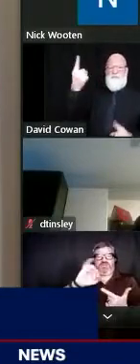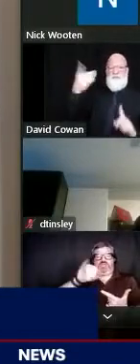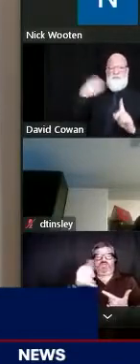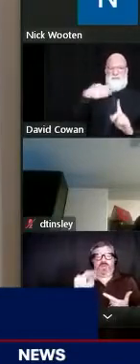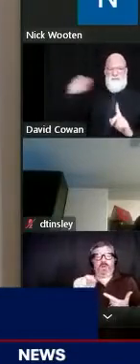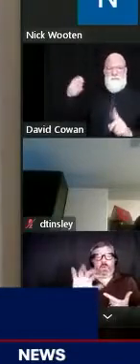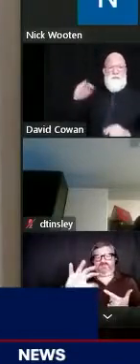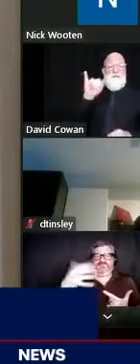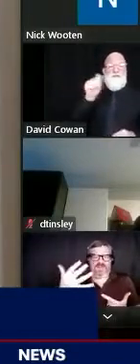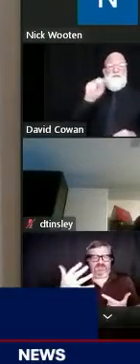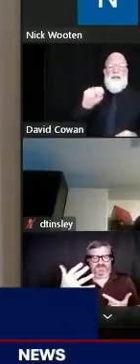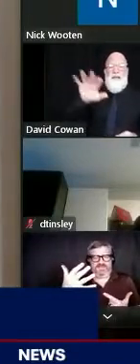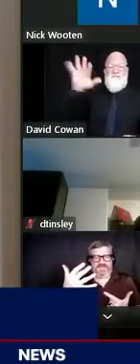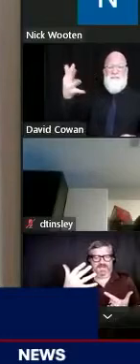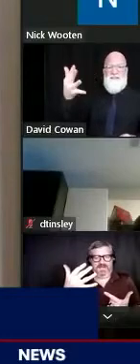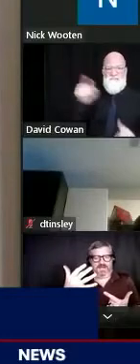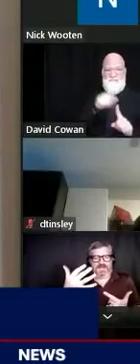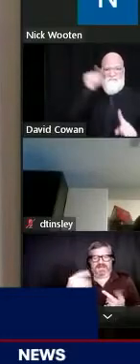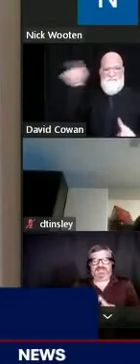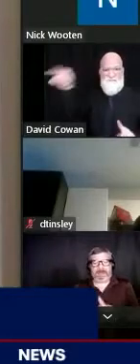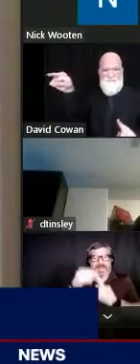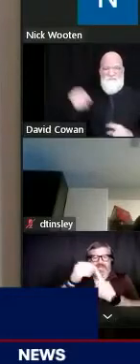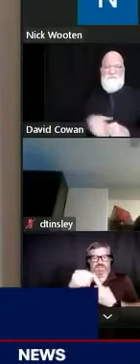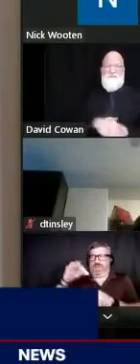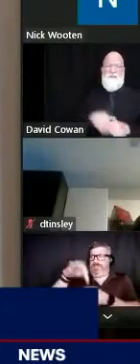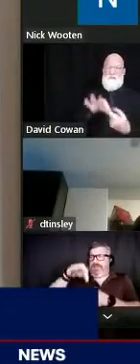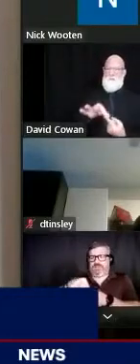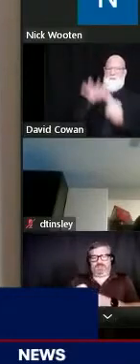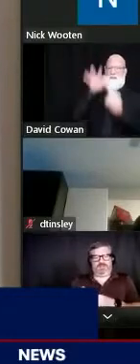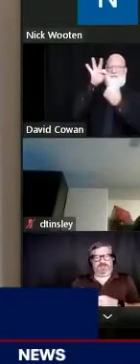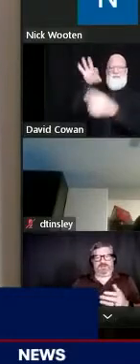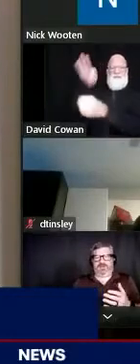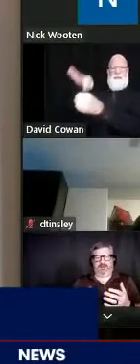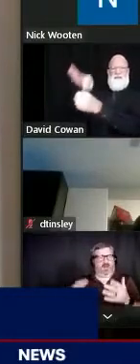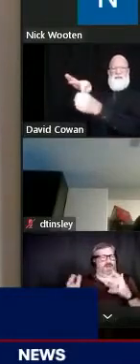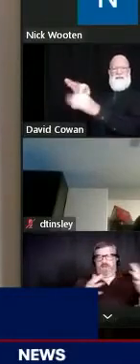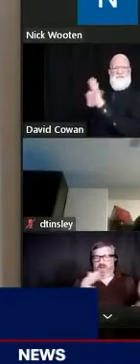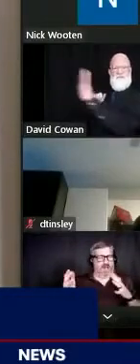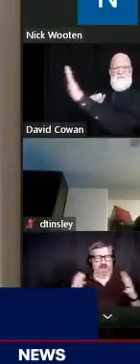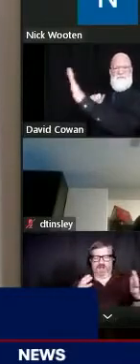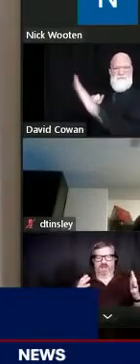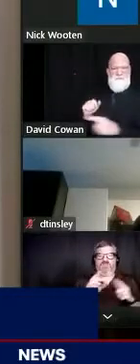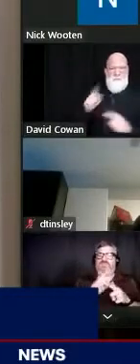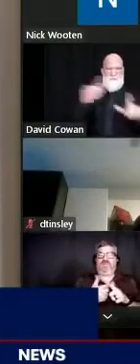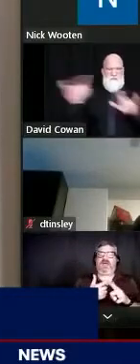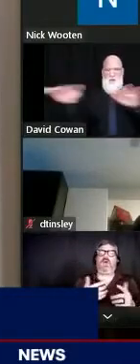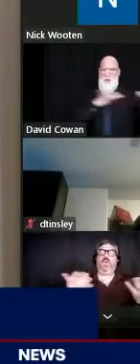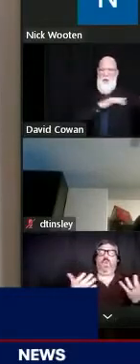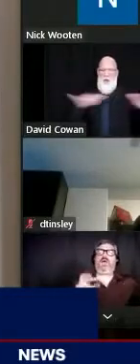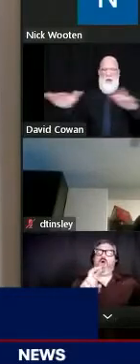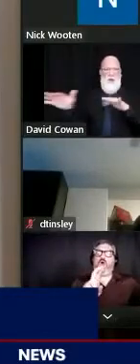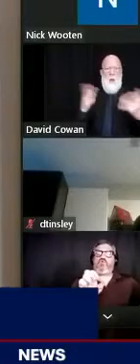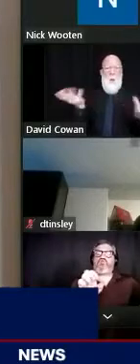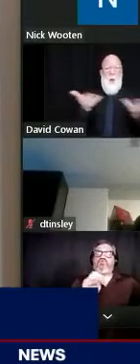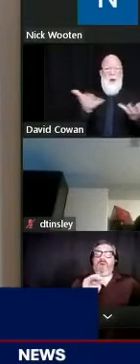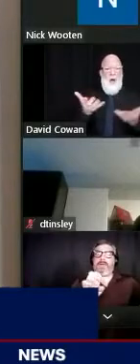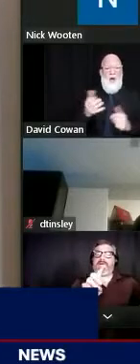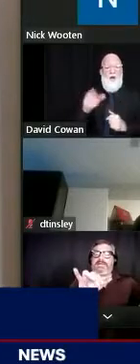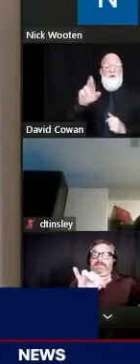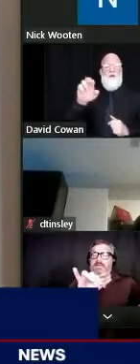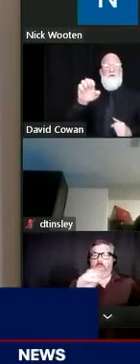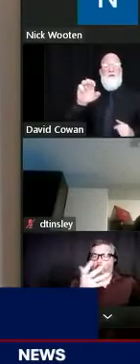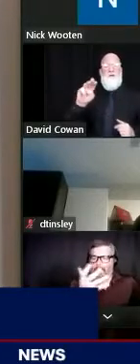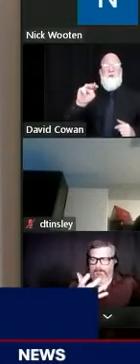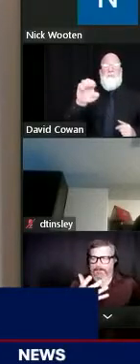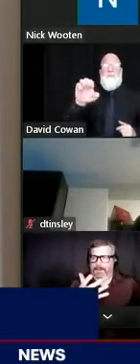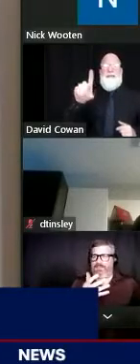counties can possibly do and again what is the remedy what is what what are you trying to do at this point I I don't see a